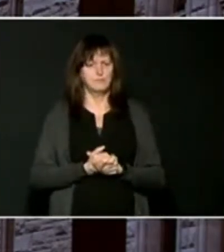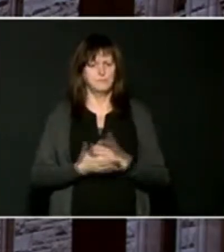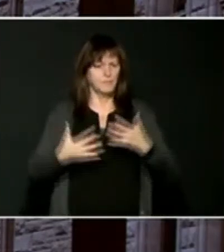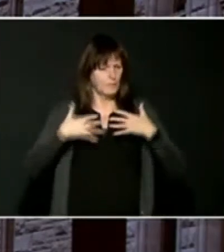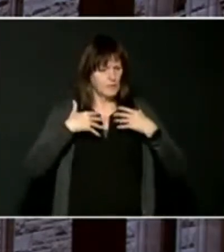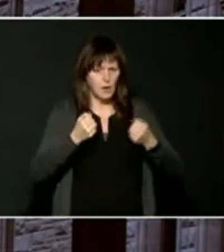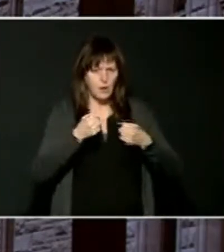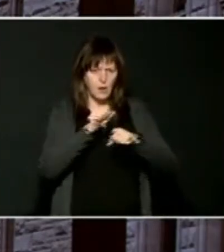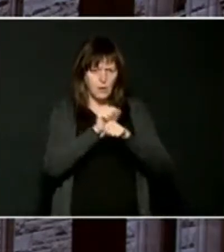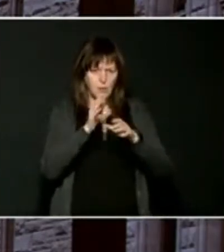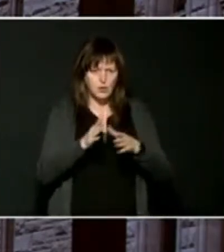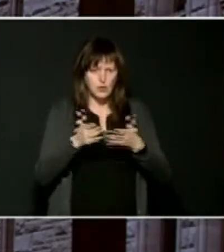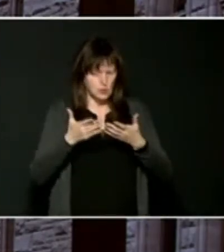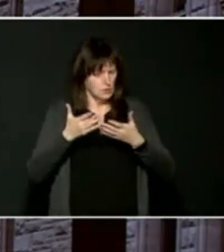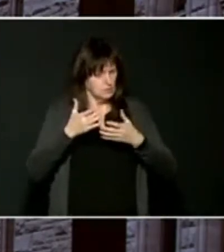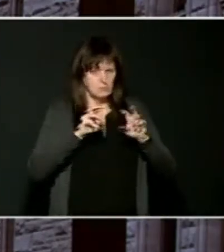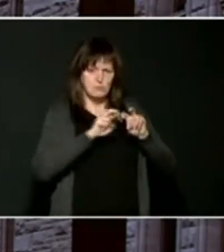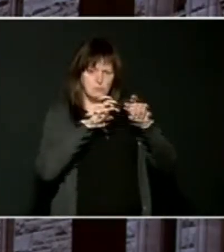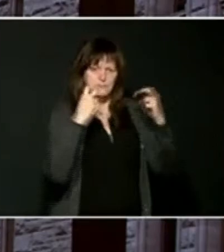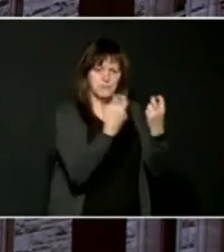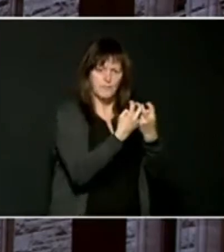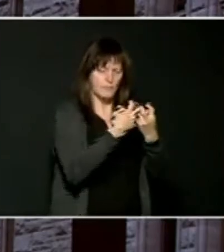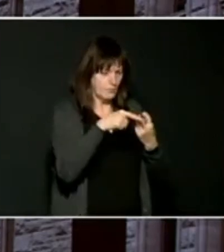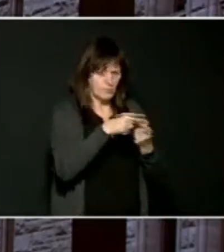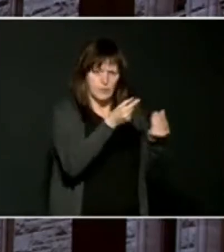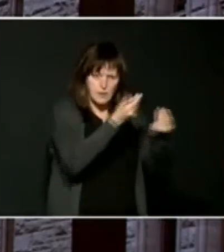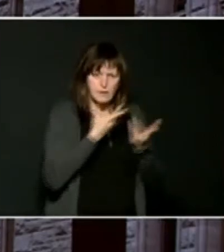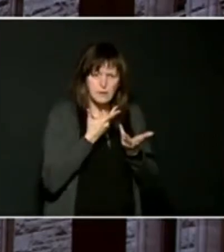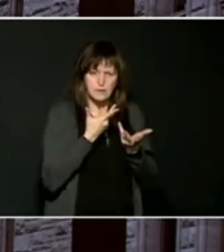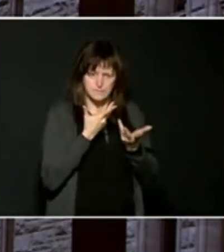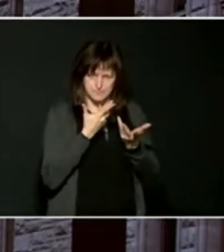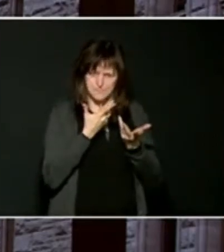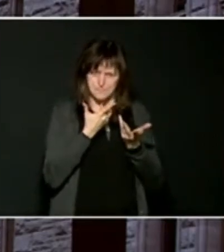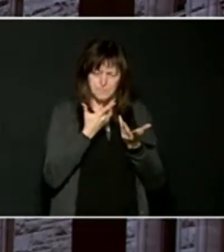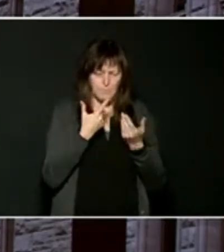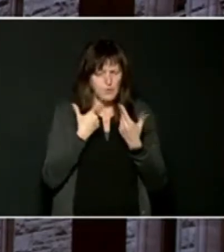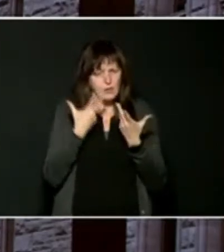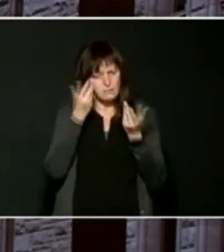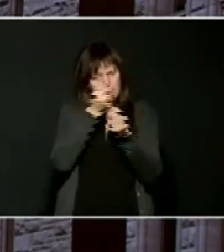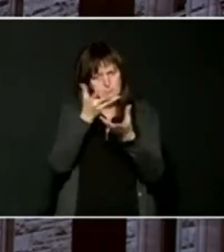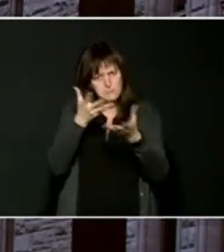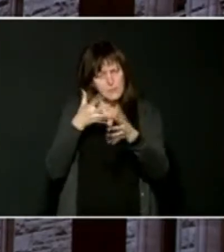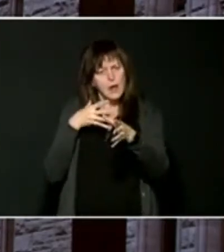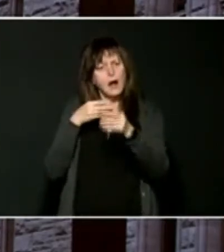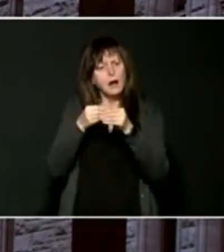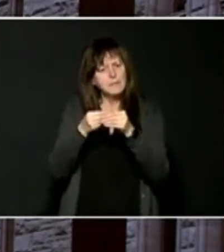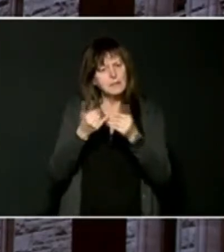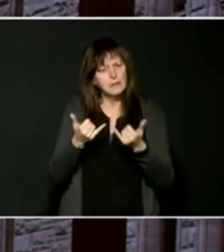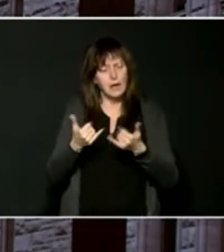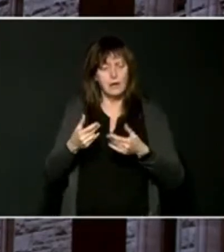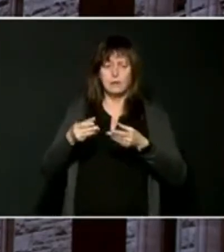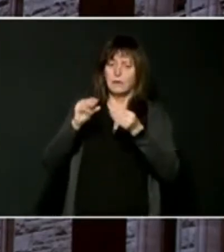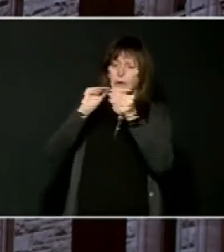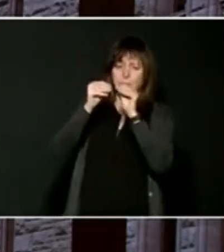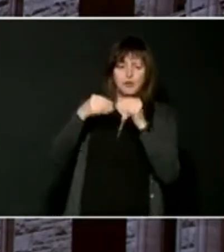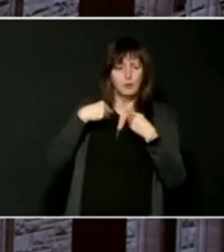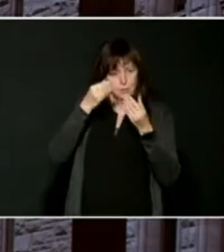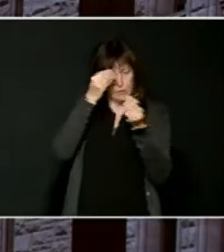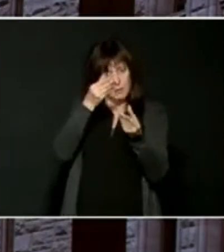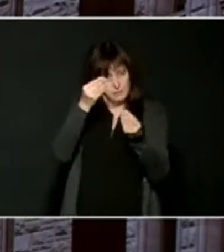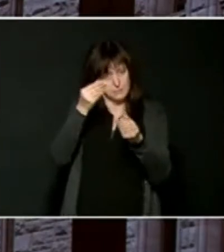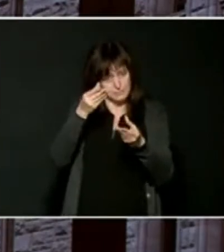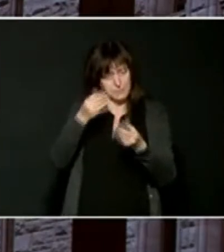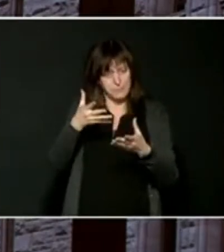table, after I give you the data updates for today. And I think when we give you the data updates, it's important to see